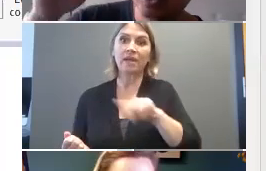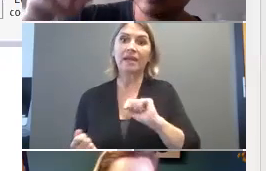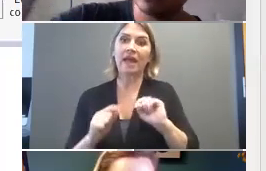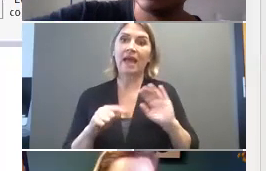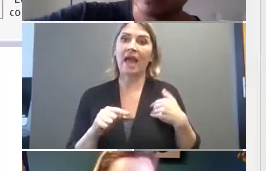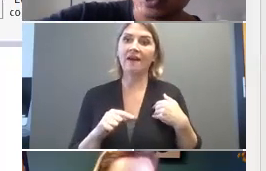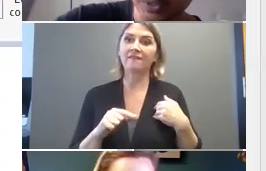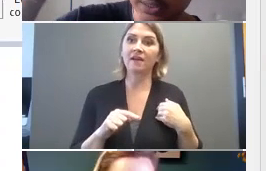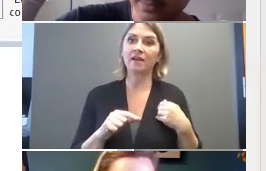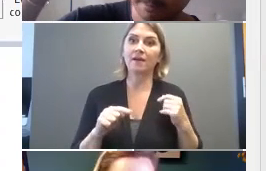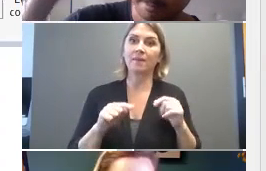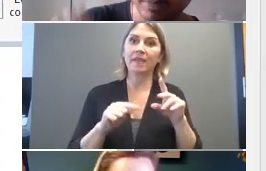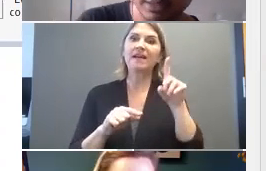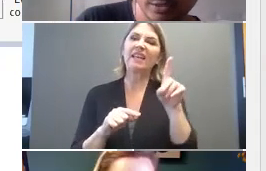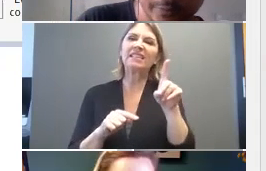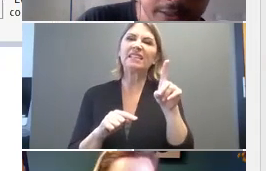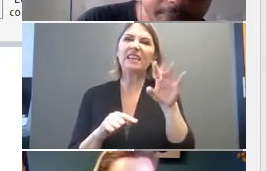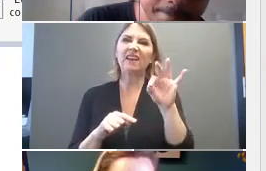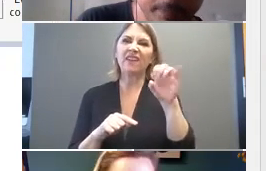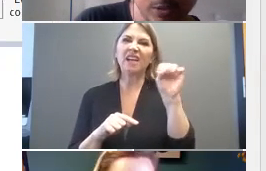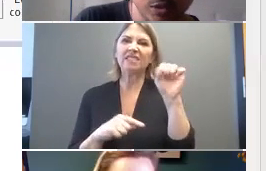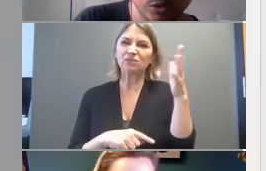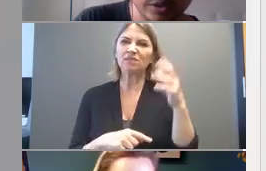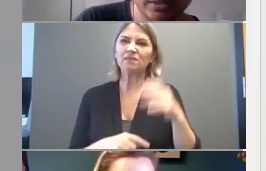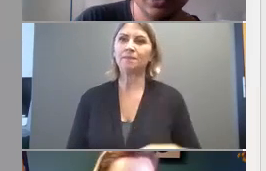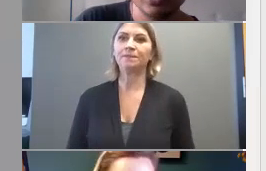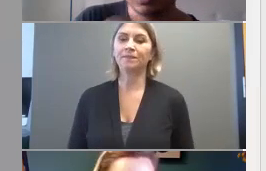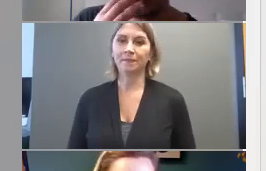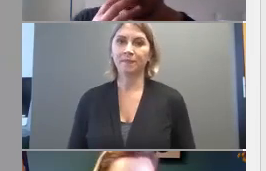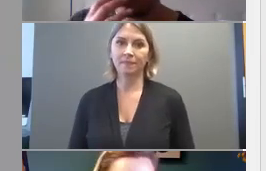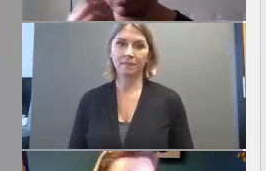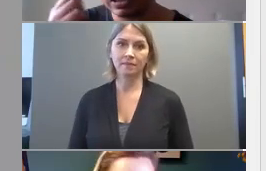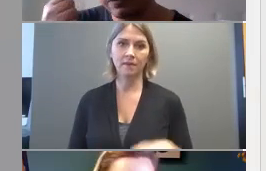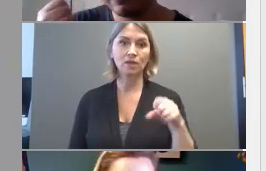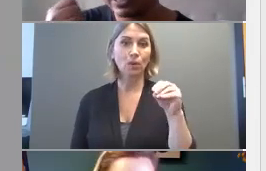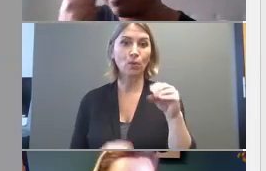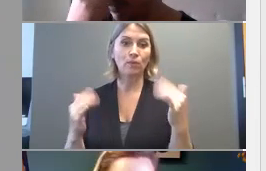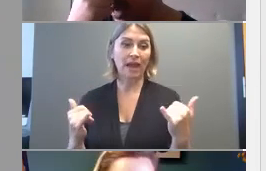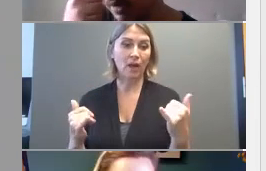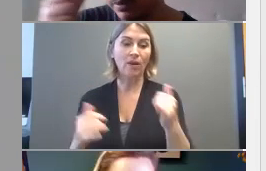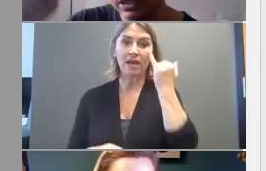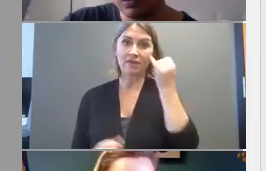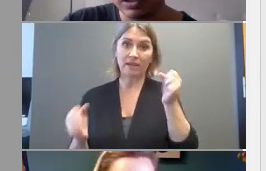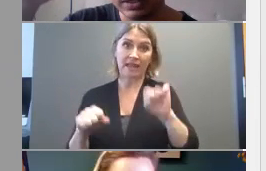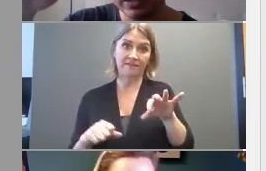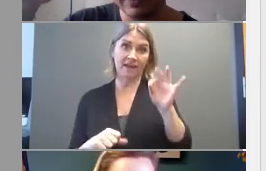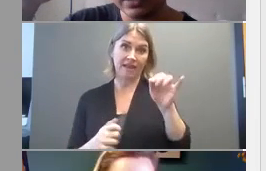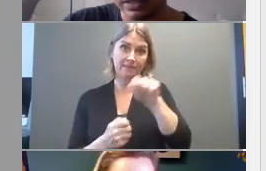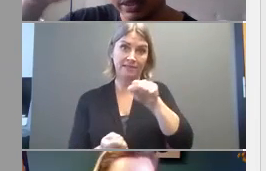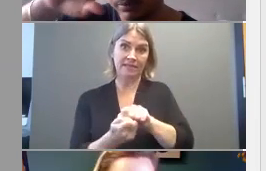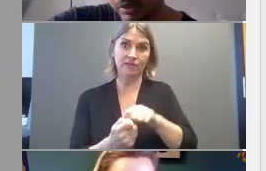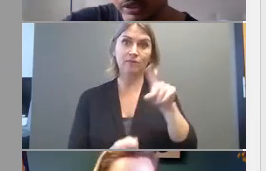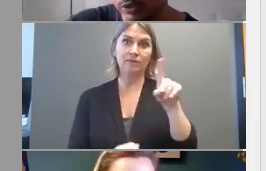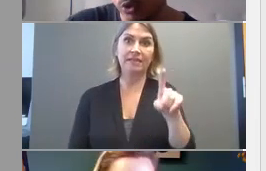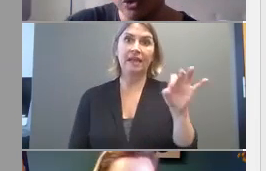a forest of DFS trees, right? Okay, so now if we can find a particular